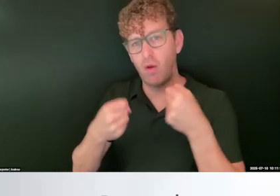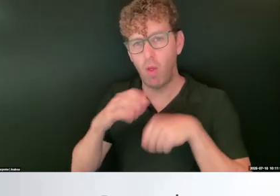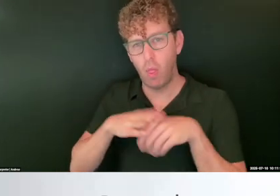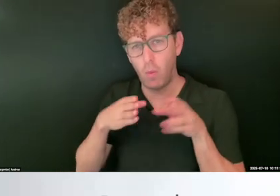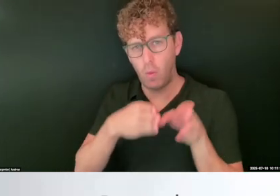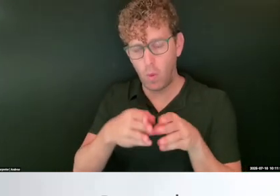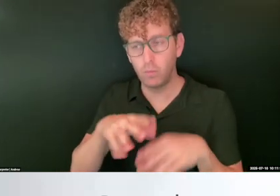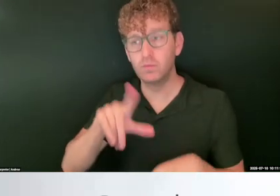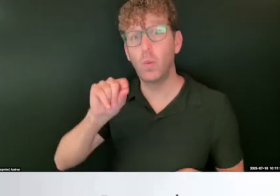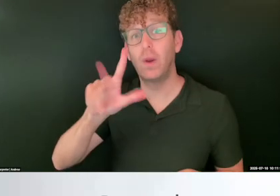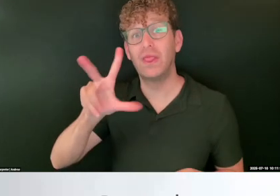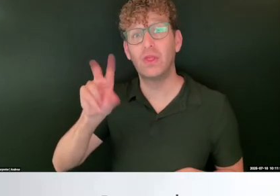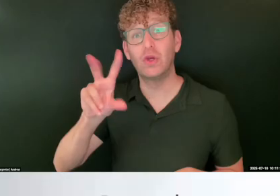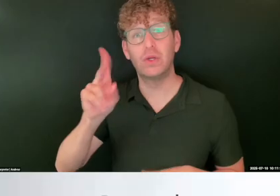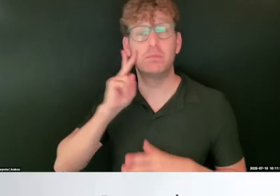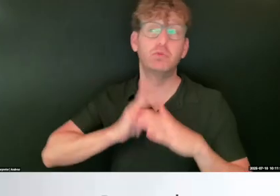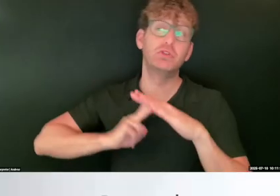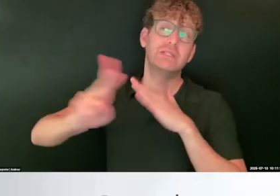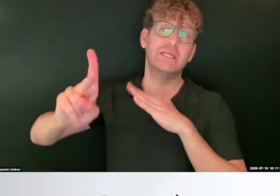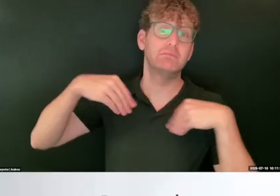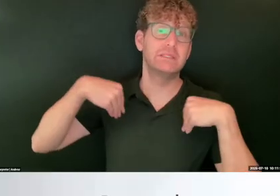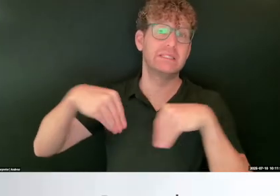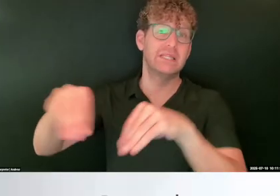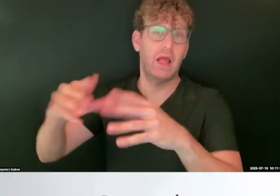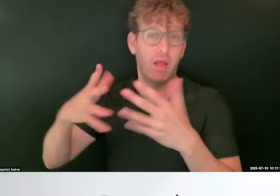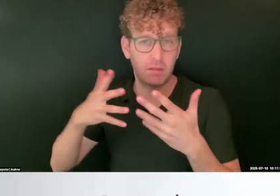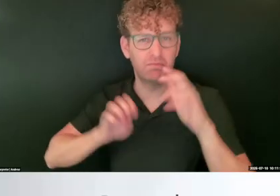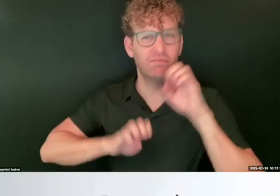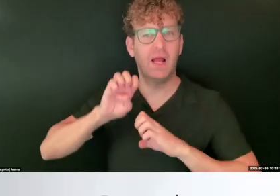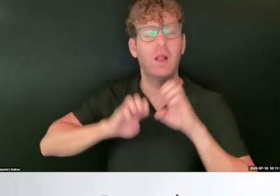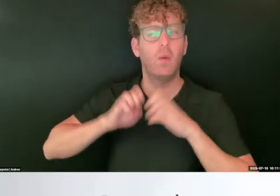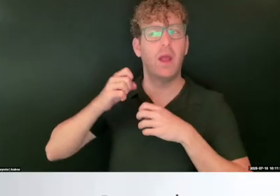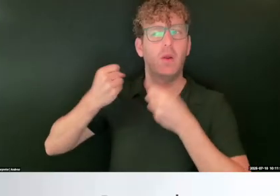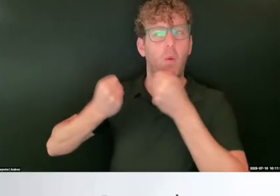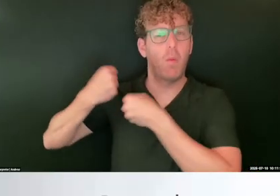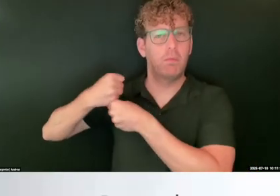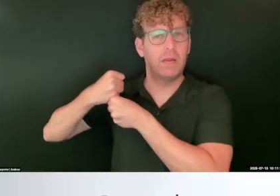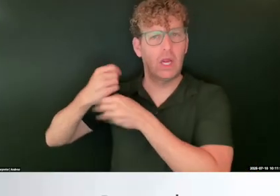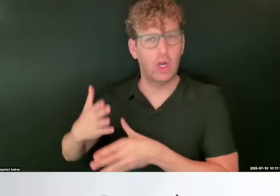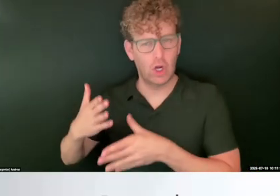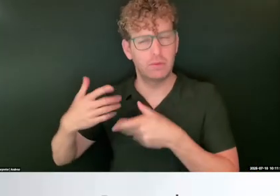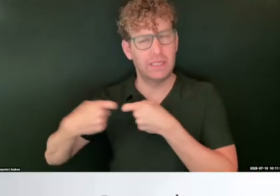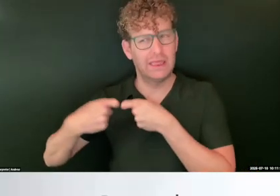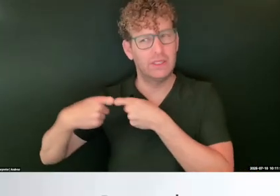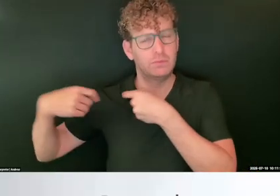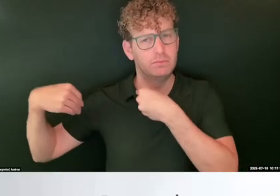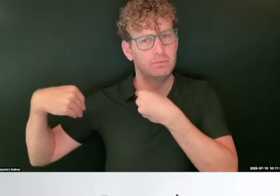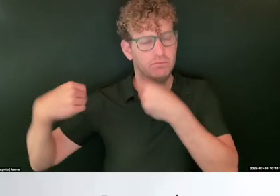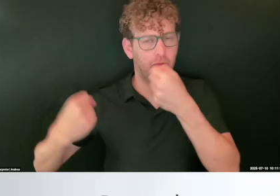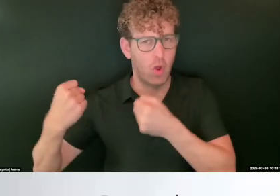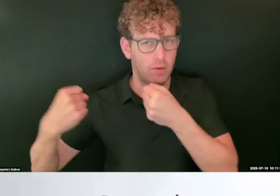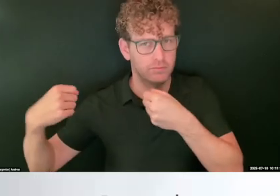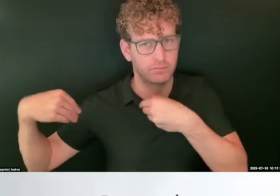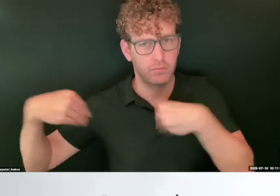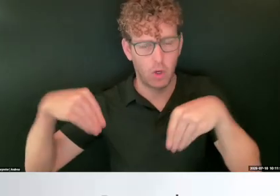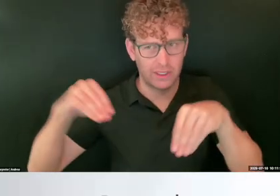evaluating automakers' EV marketing efforts. This update will also include a separate but